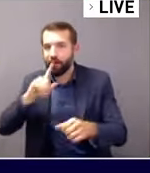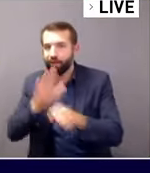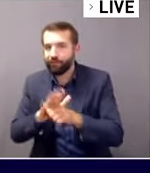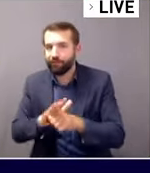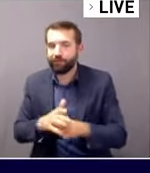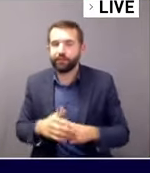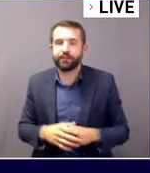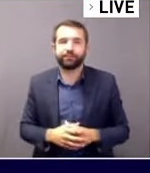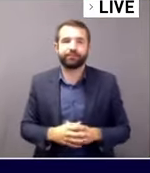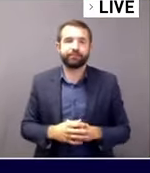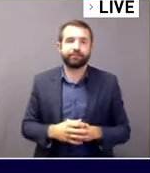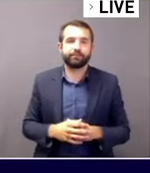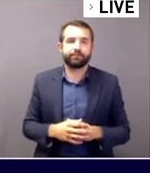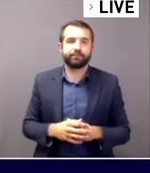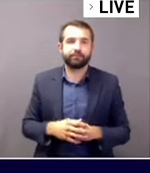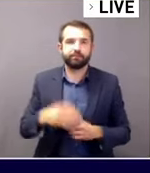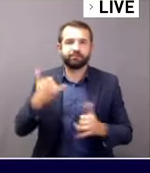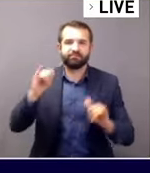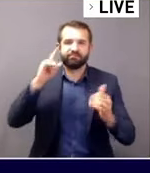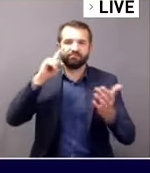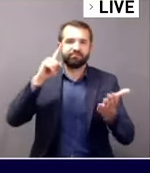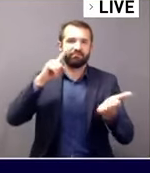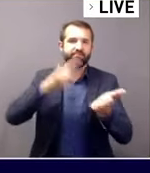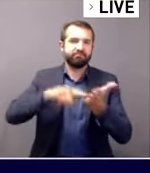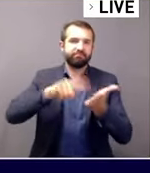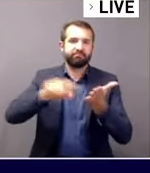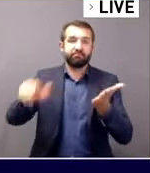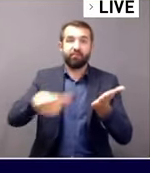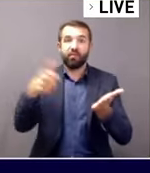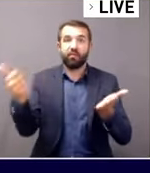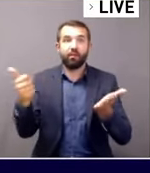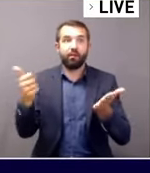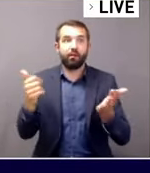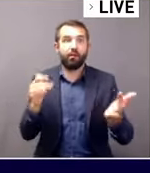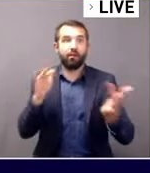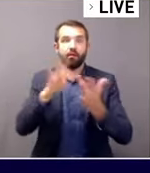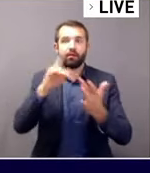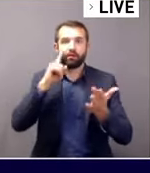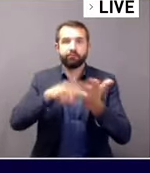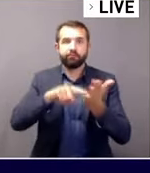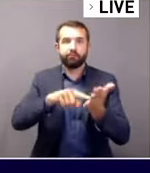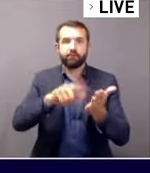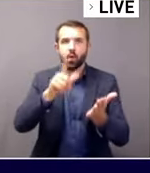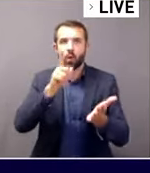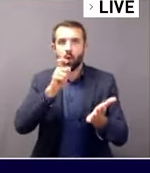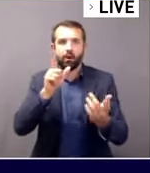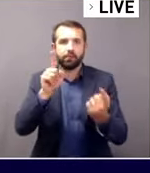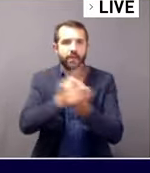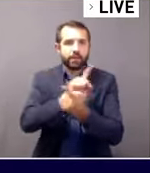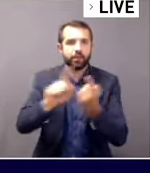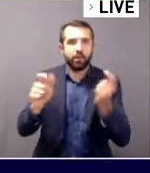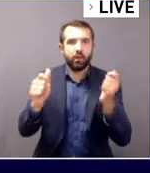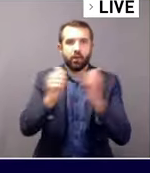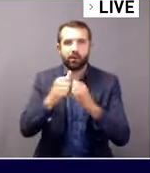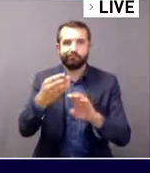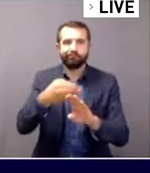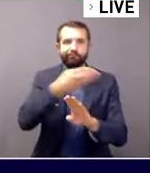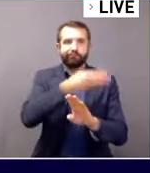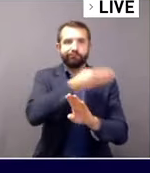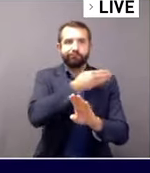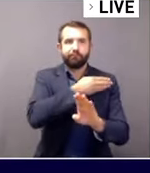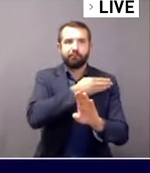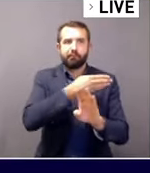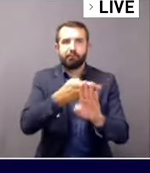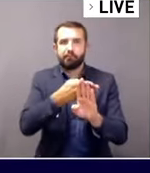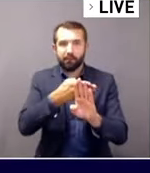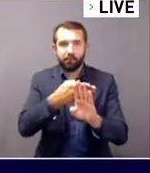focus of the investigation is on the contact tracing piece. I'd like to take a moment to encourage anyone who